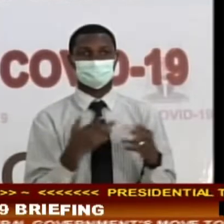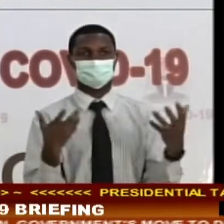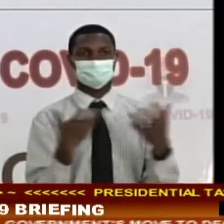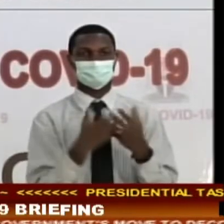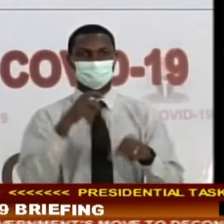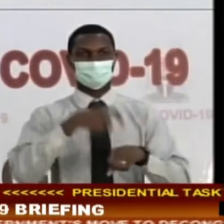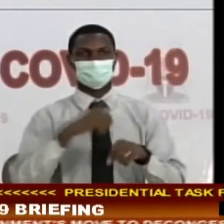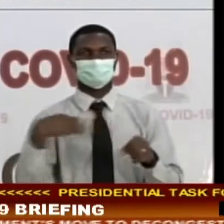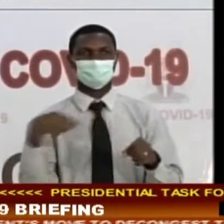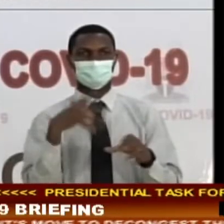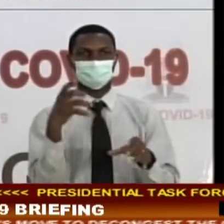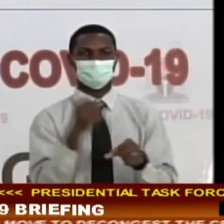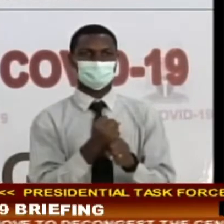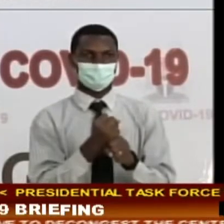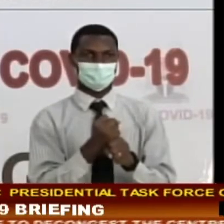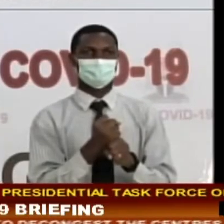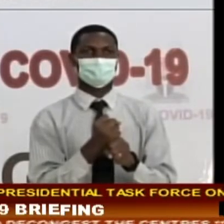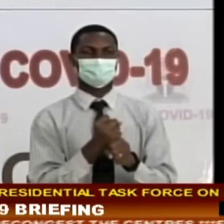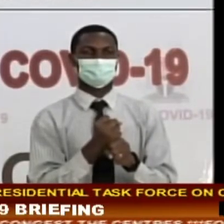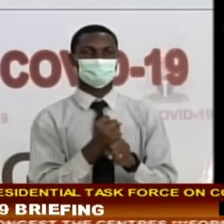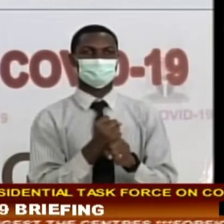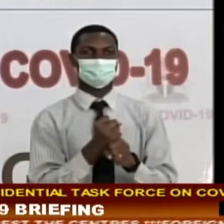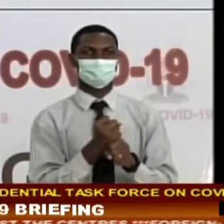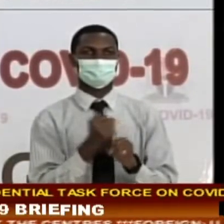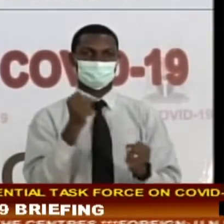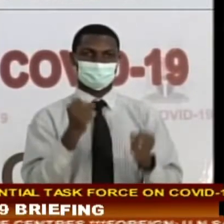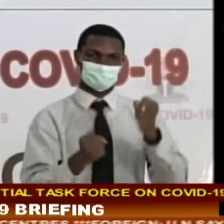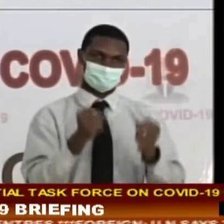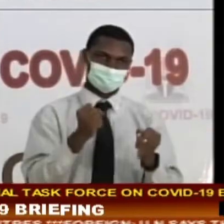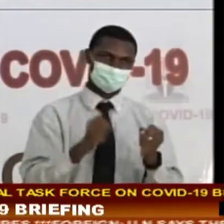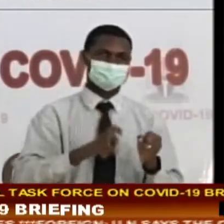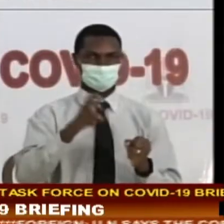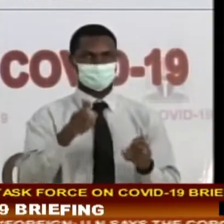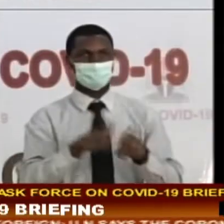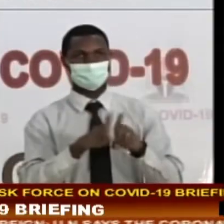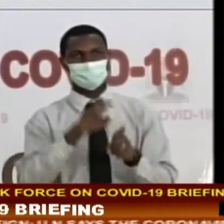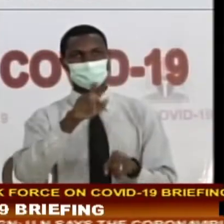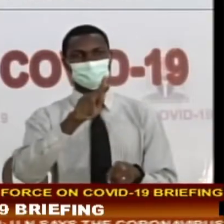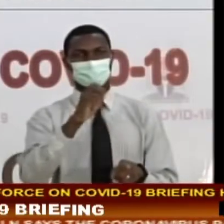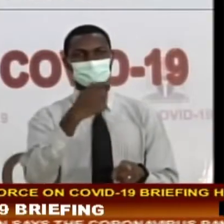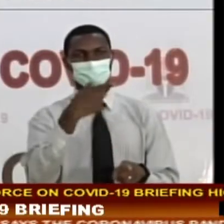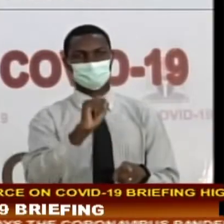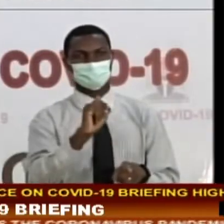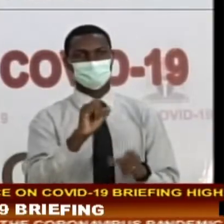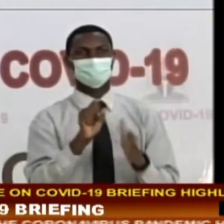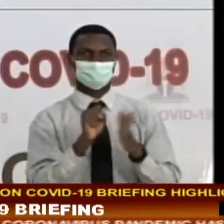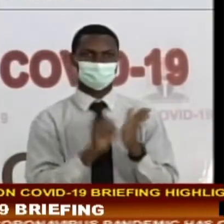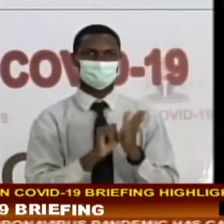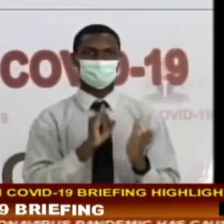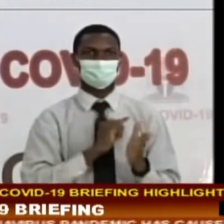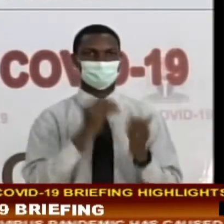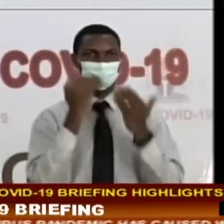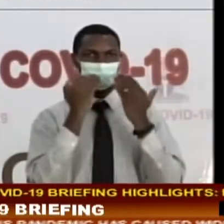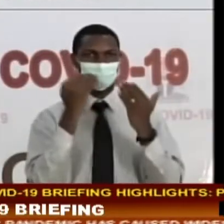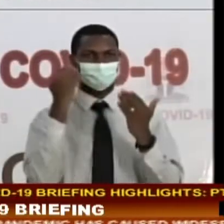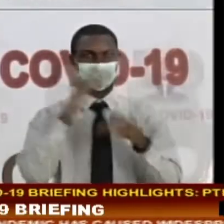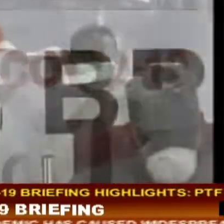and also to kist State as soon as details are worked out I thank you all for your